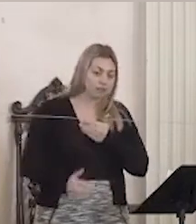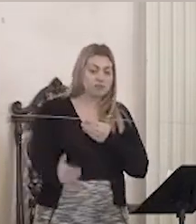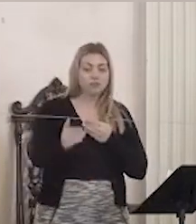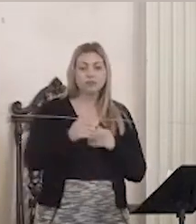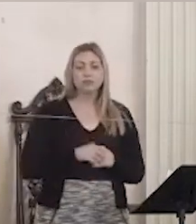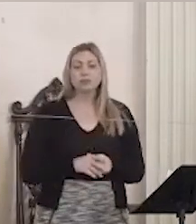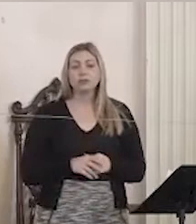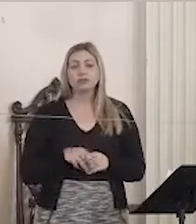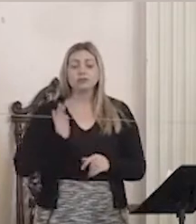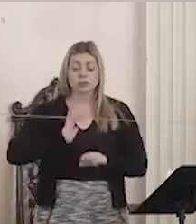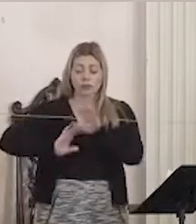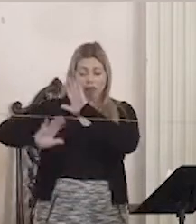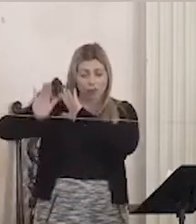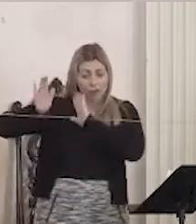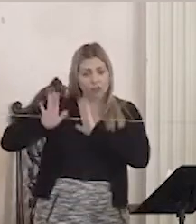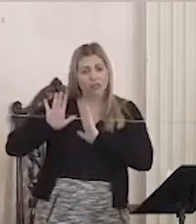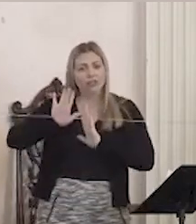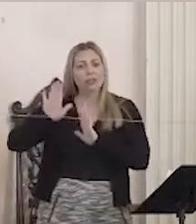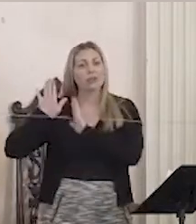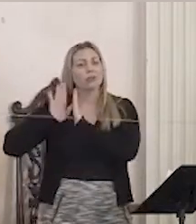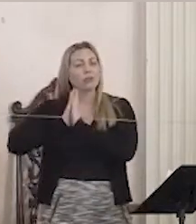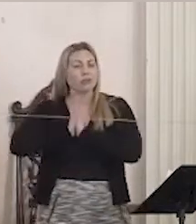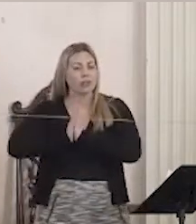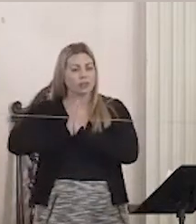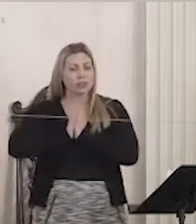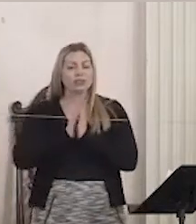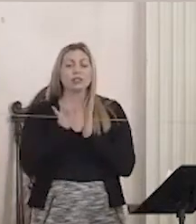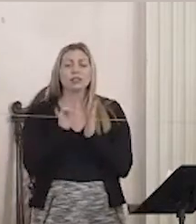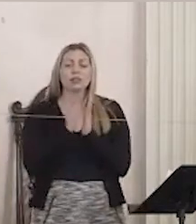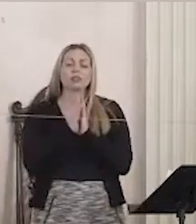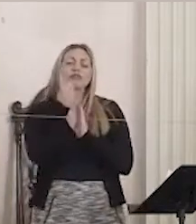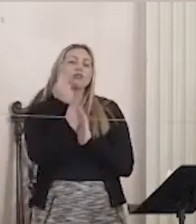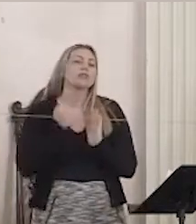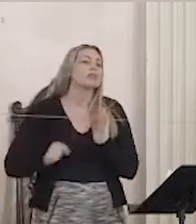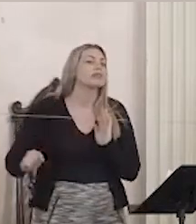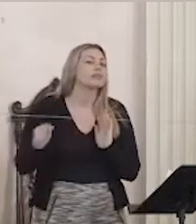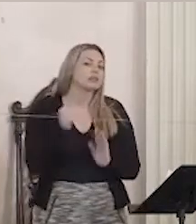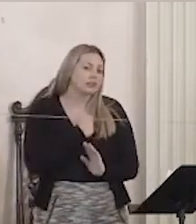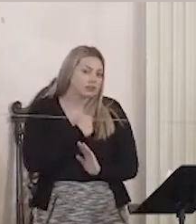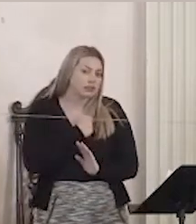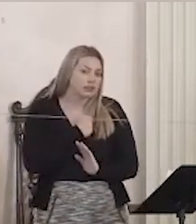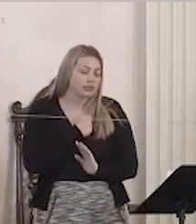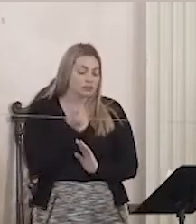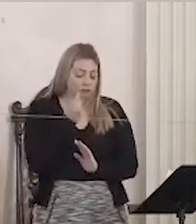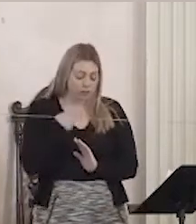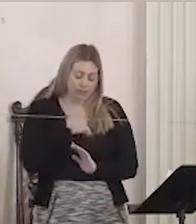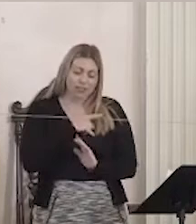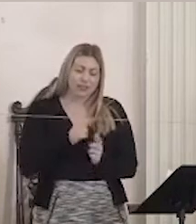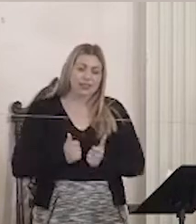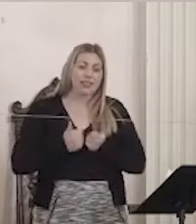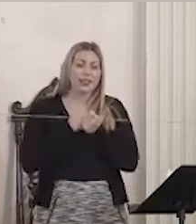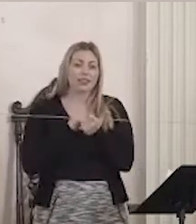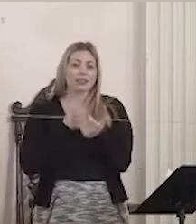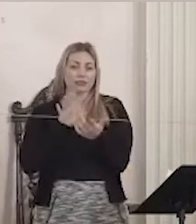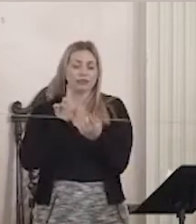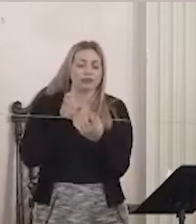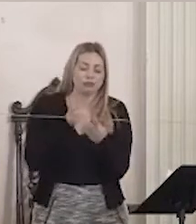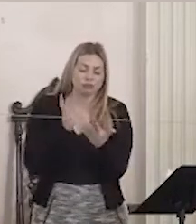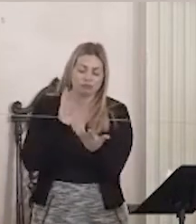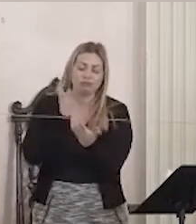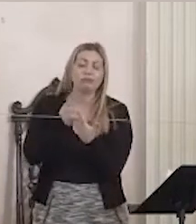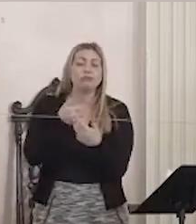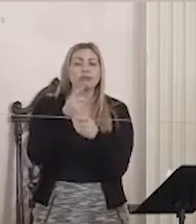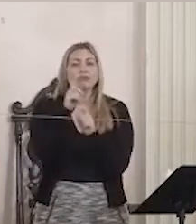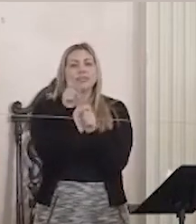So our ancestors' prayers were prayers for us to live into and continue to